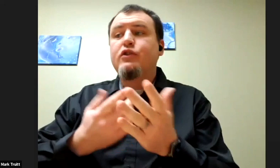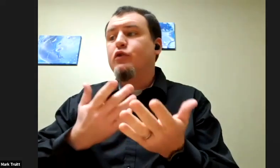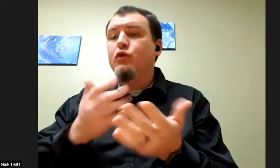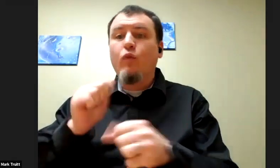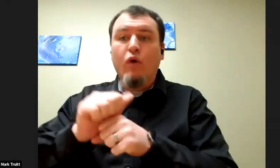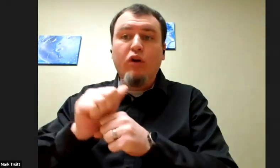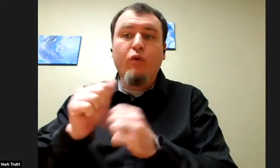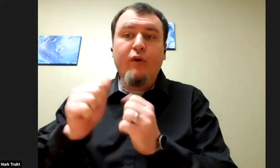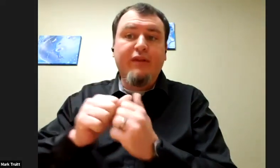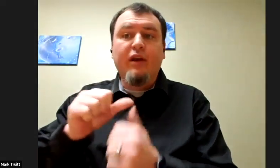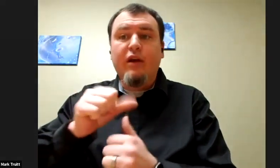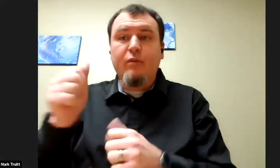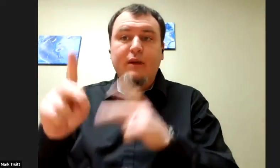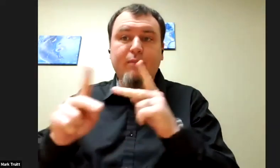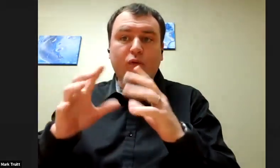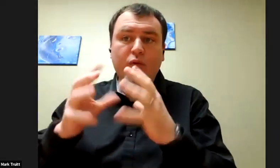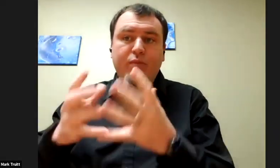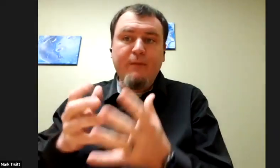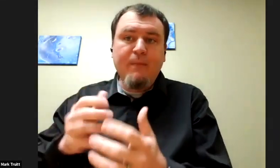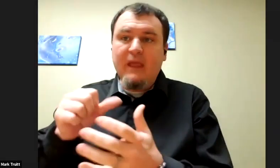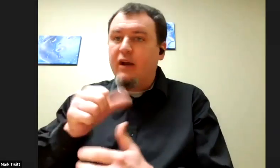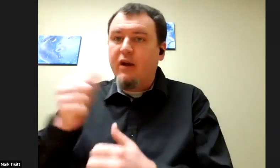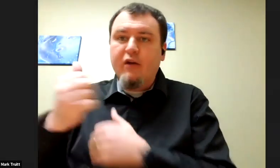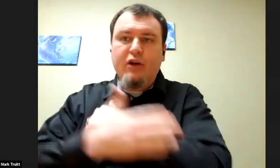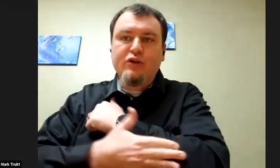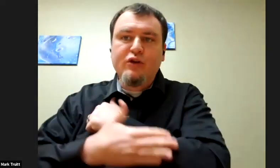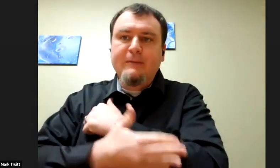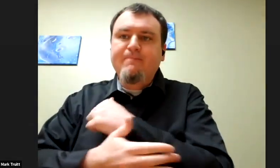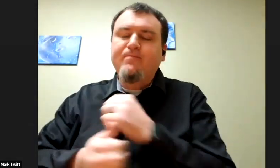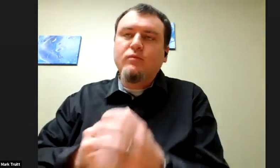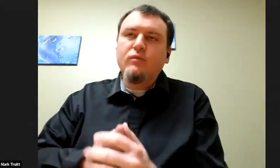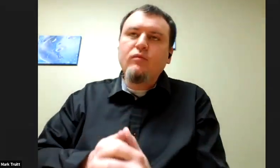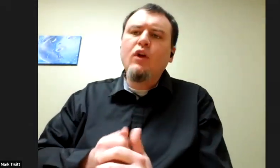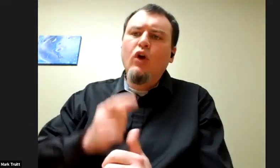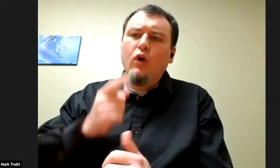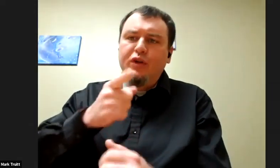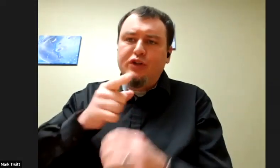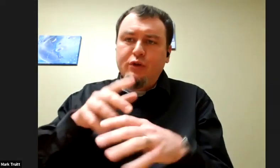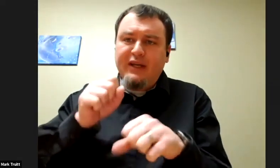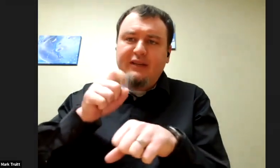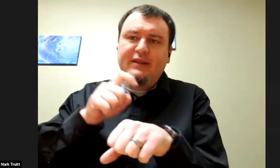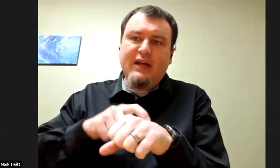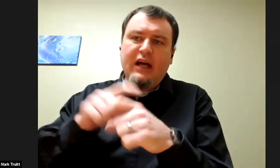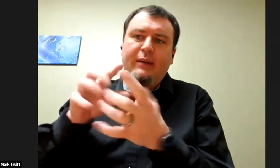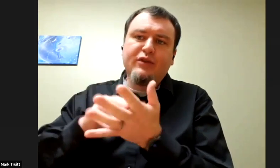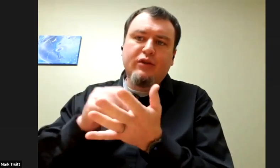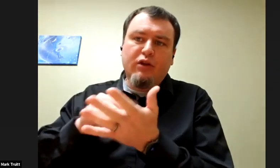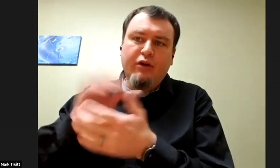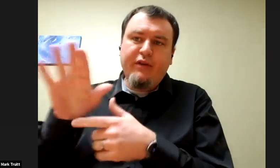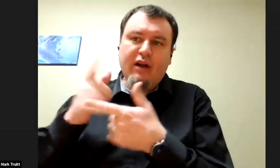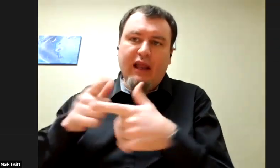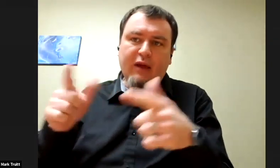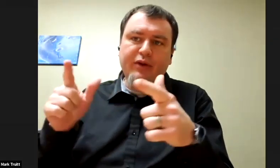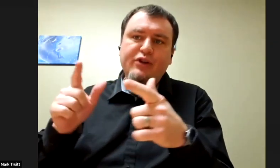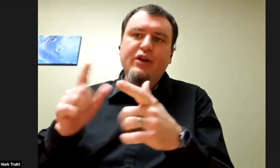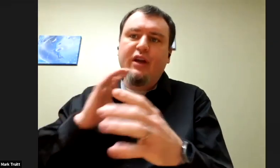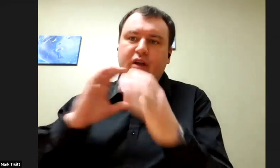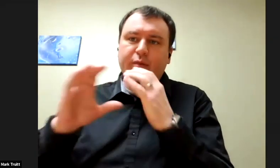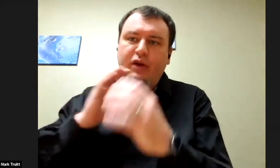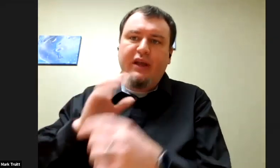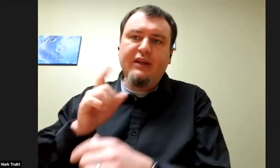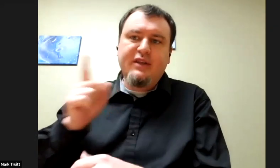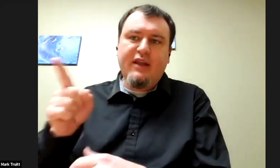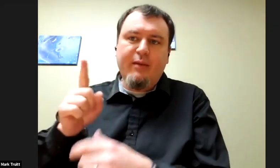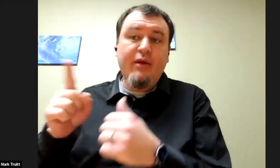begin to work with another people group in another country? Would you take the time to learn their language